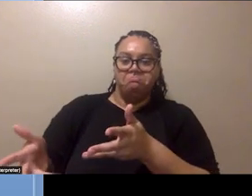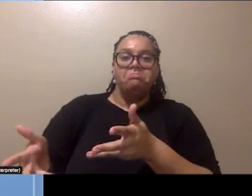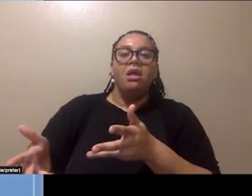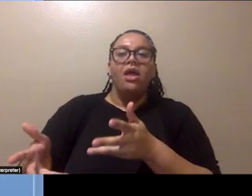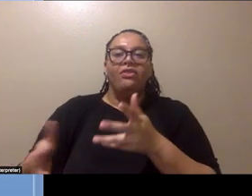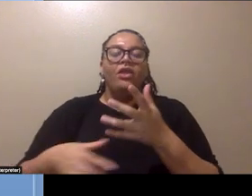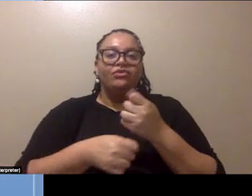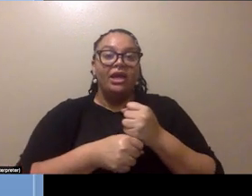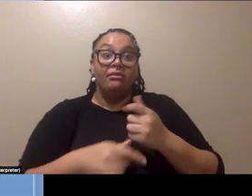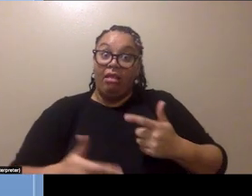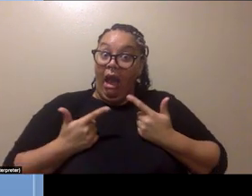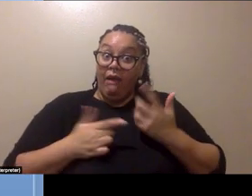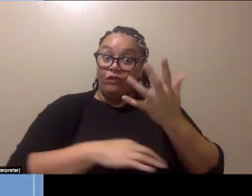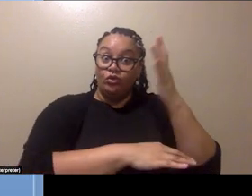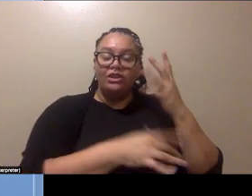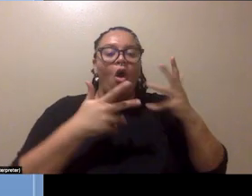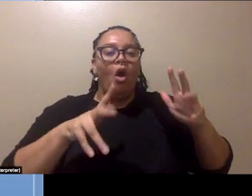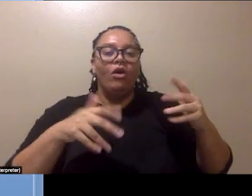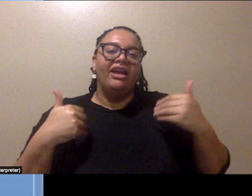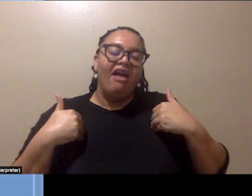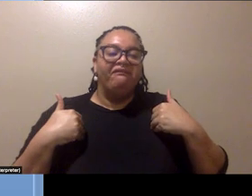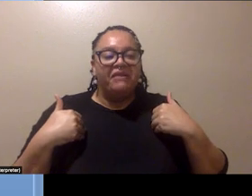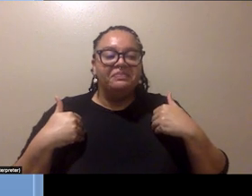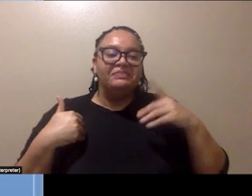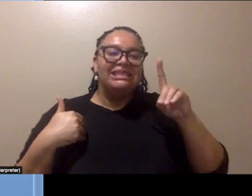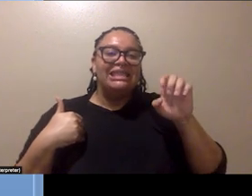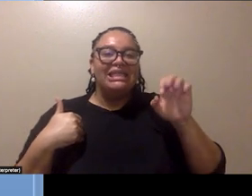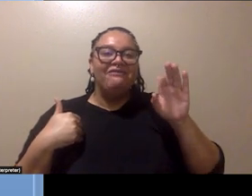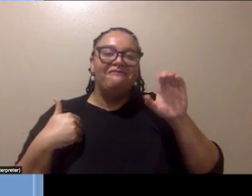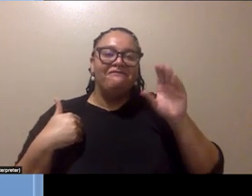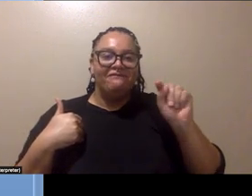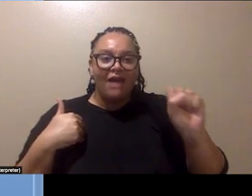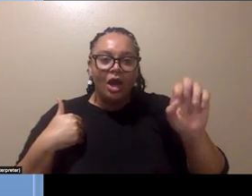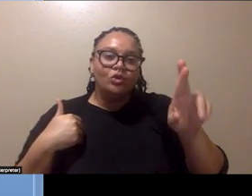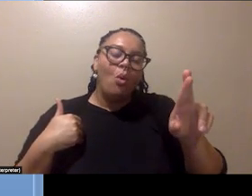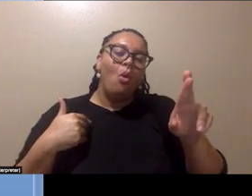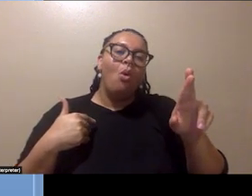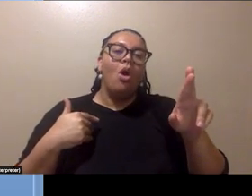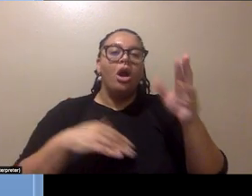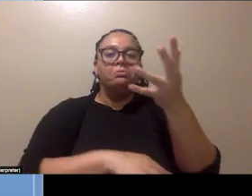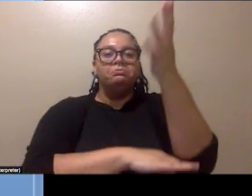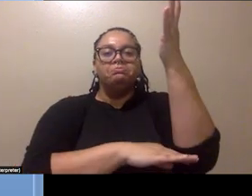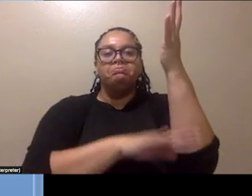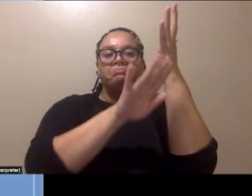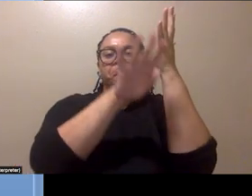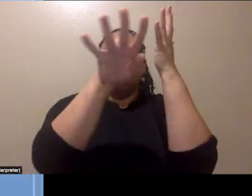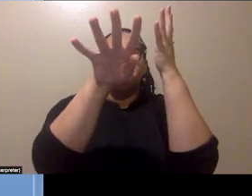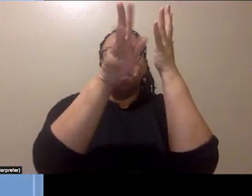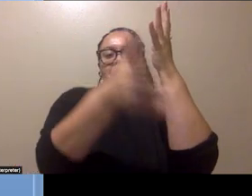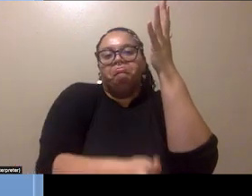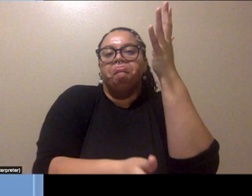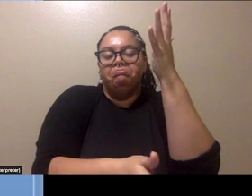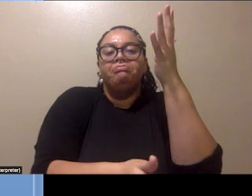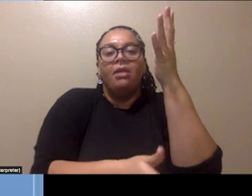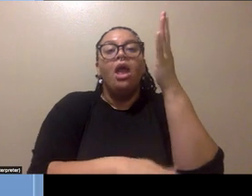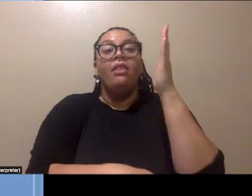take live trees, particularly ones that already have defects or may have large limbs that are falling off, which is great